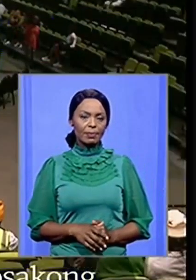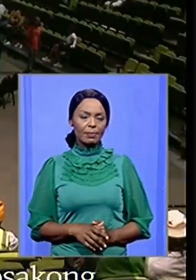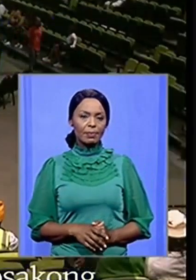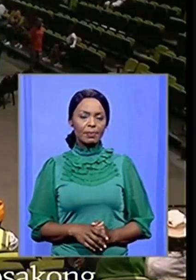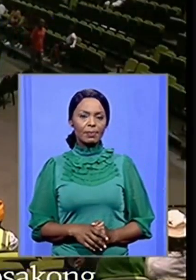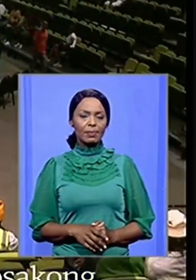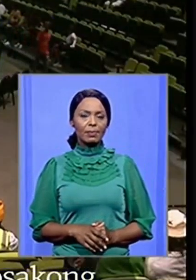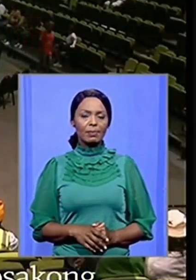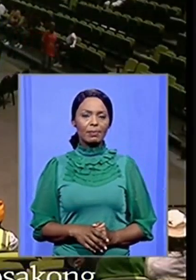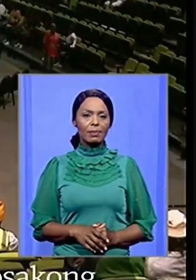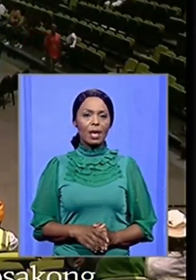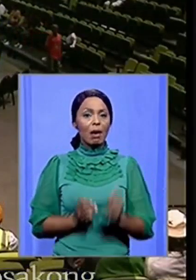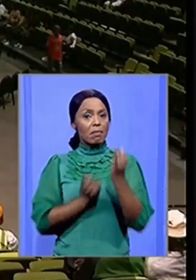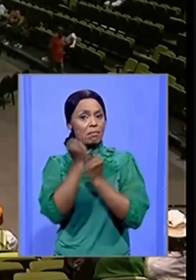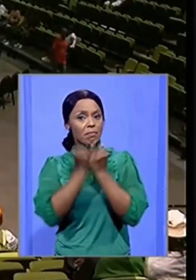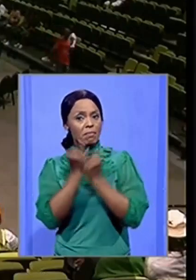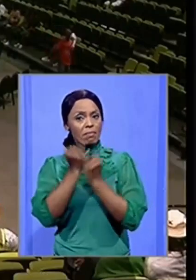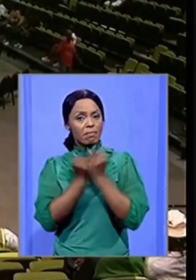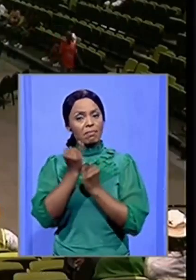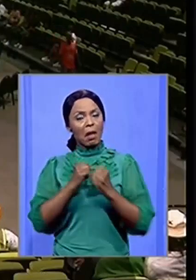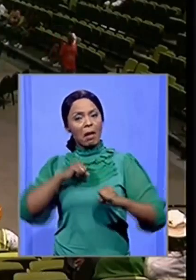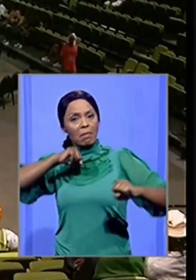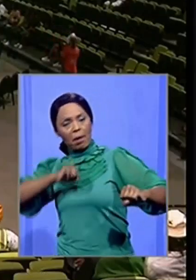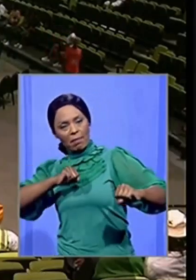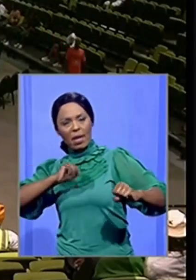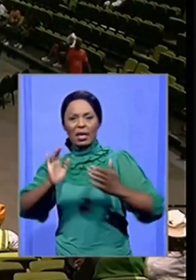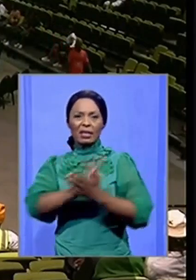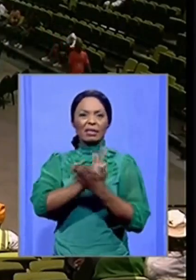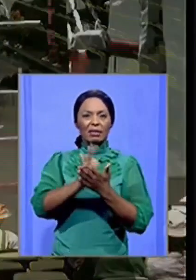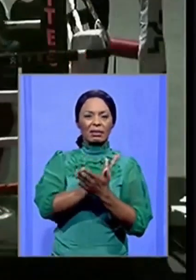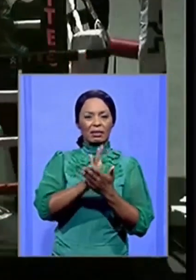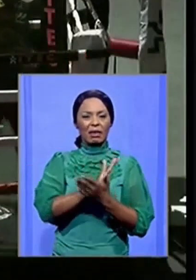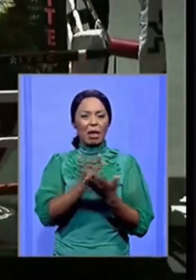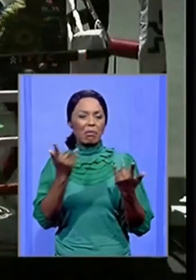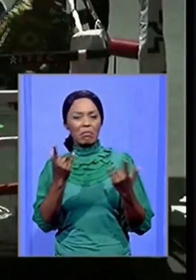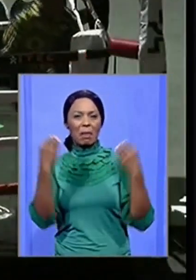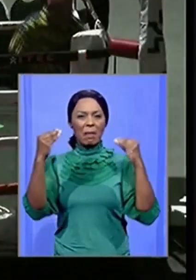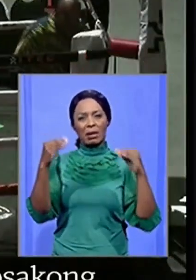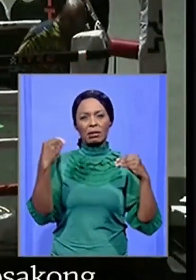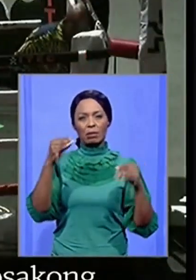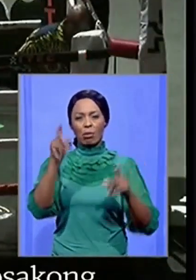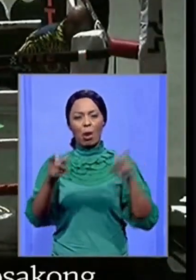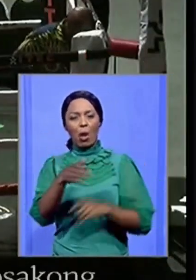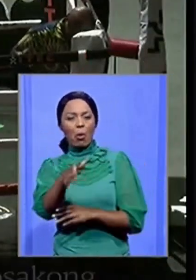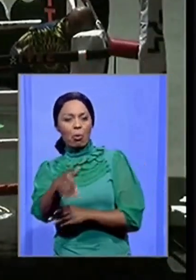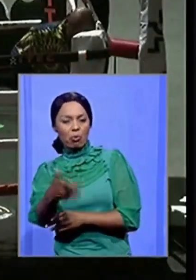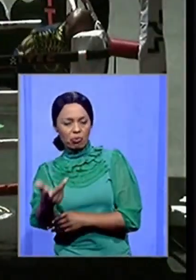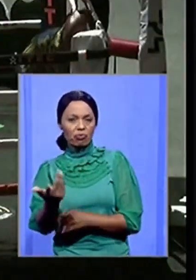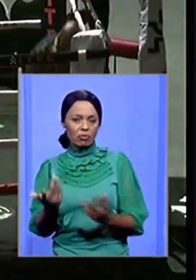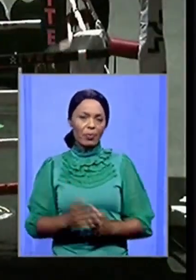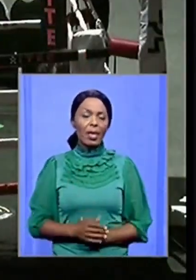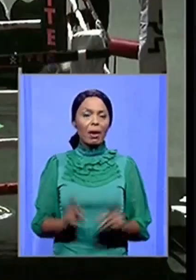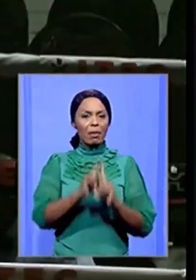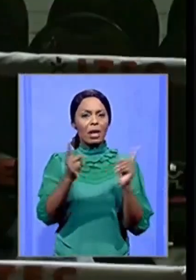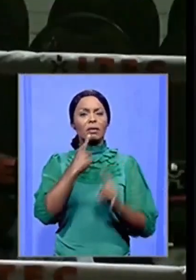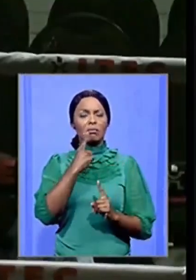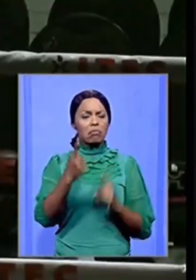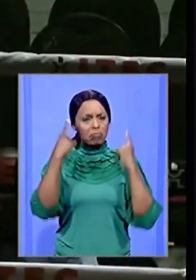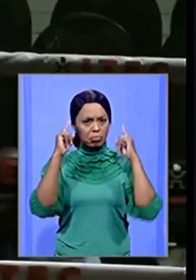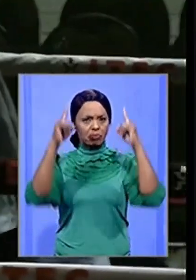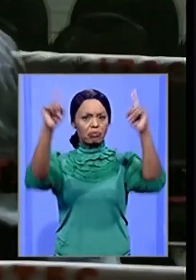Le ha tournamente ya ditebele e hlolehile ho hohela babui ba bangata, bahlophisi ba hlalosa ha morero wa bona o atleile wa